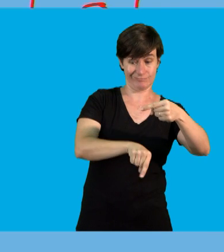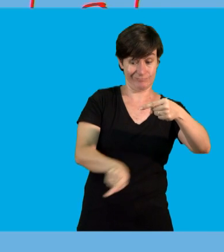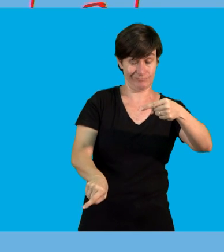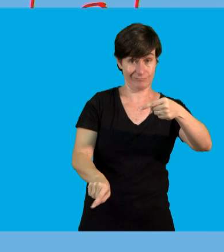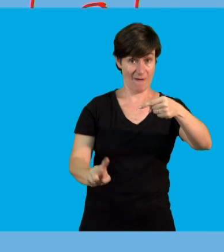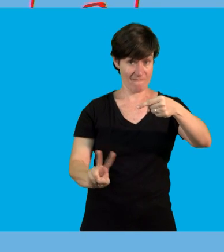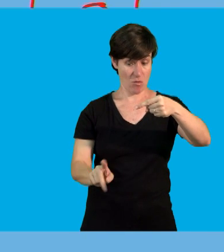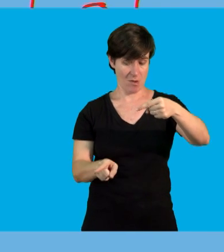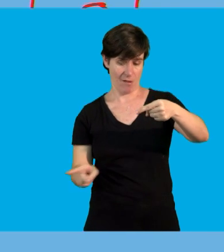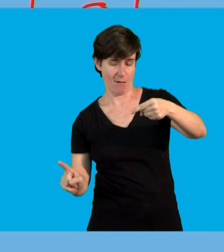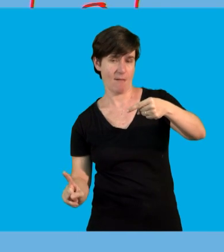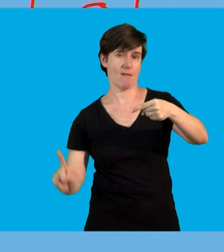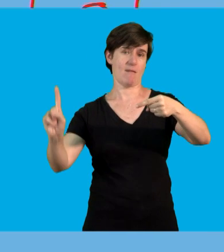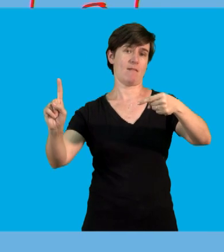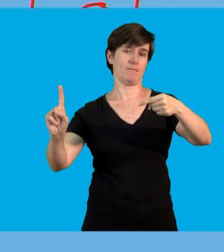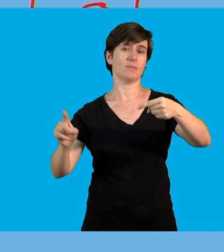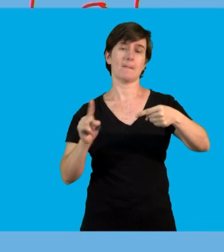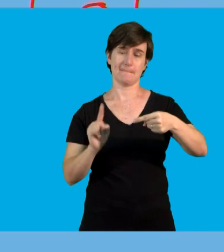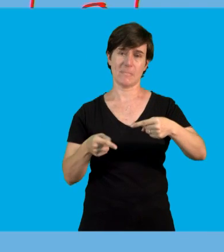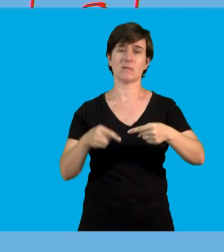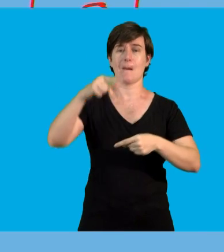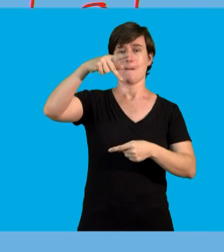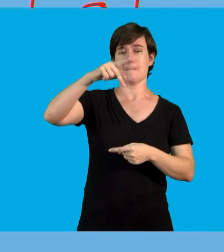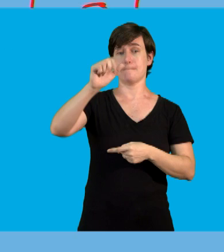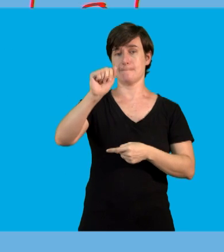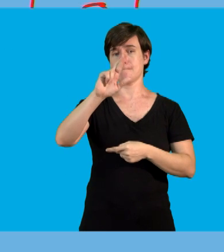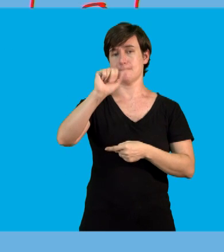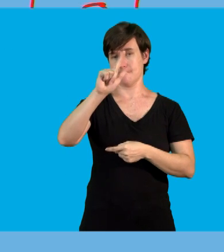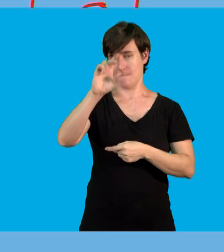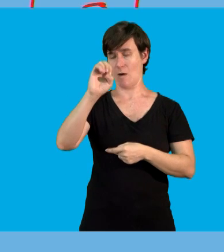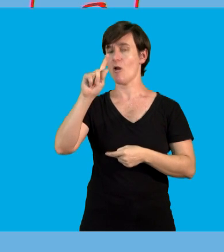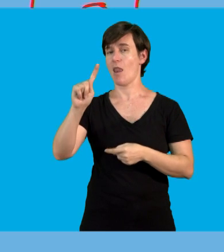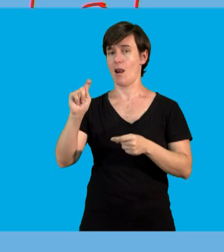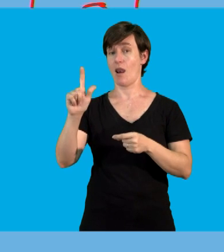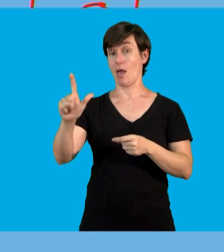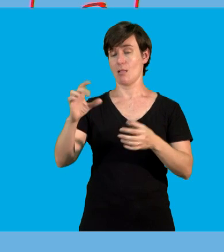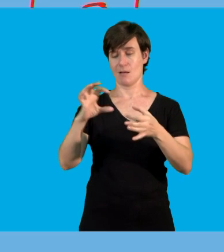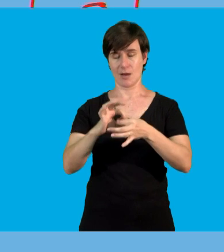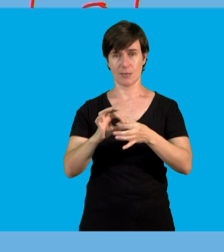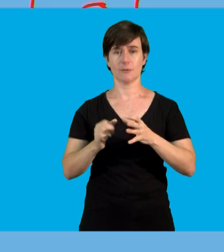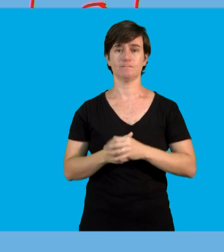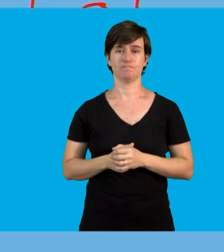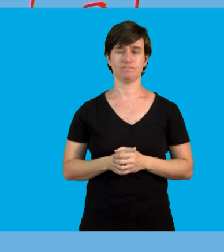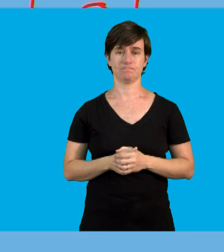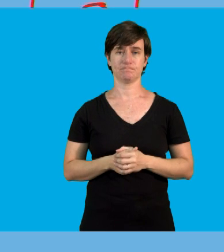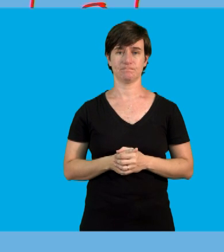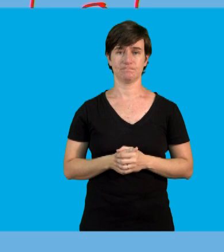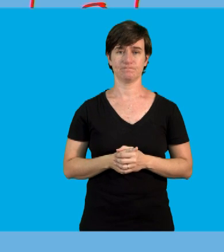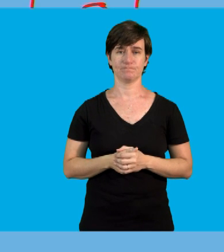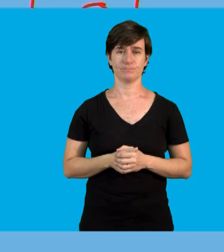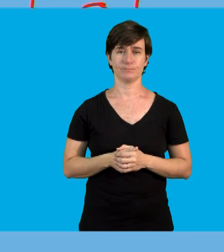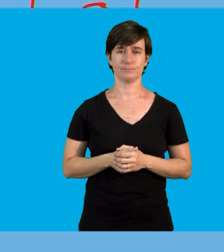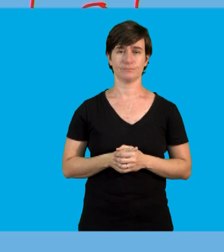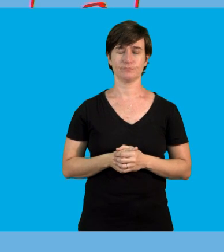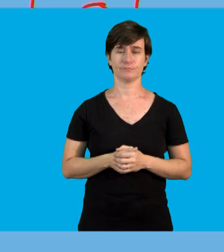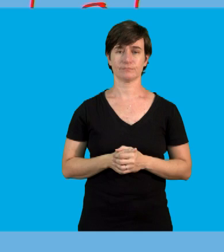the resistor, or across any 2 points that you want to measure the potential difference of. Now, we're going to measure it across these